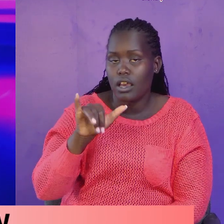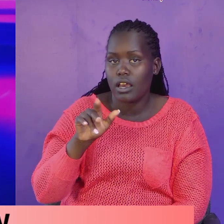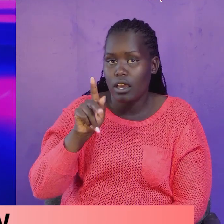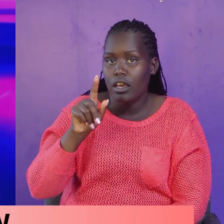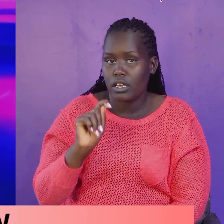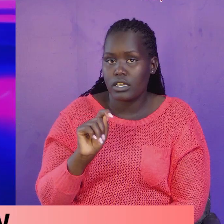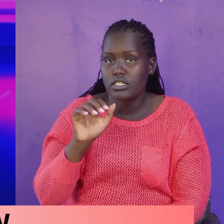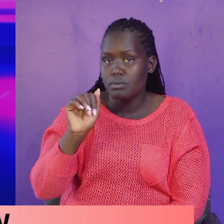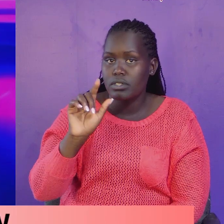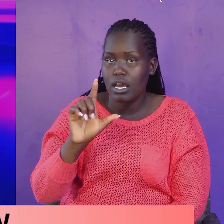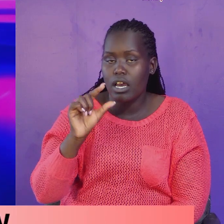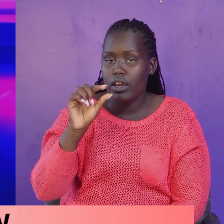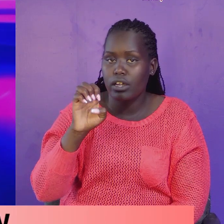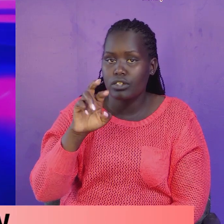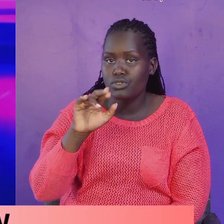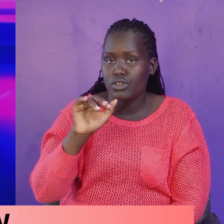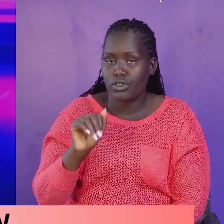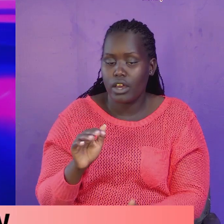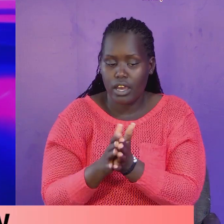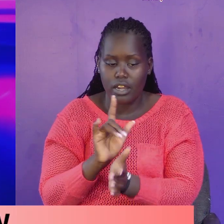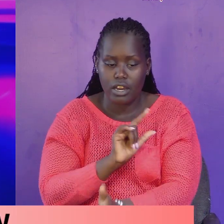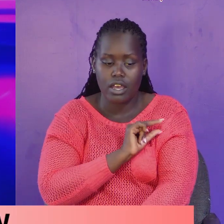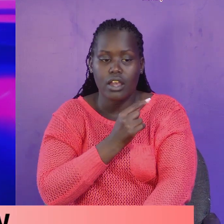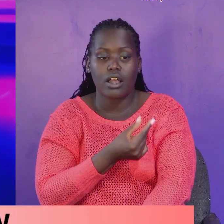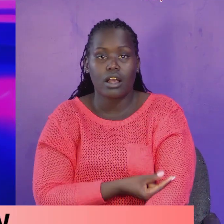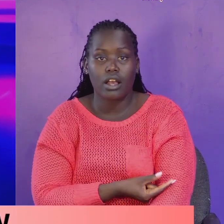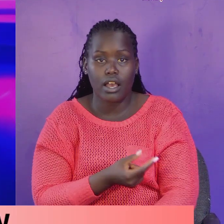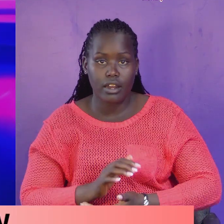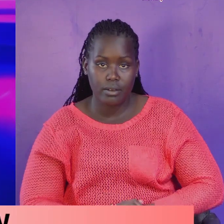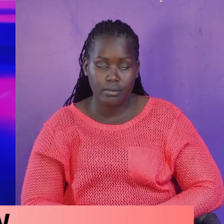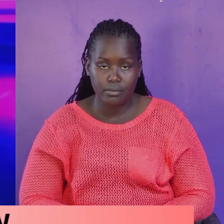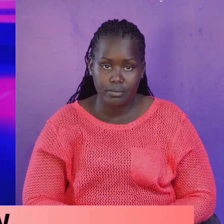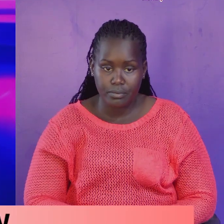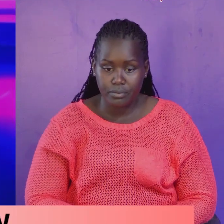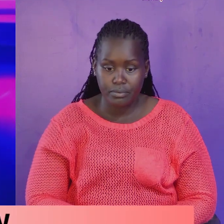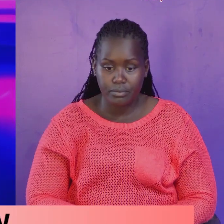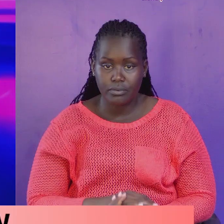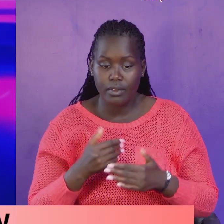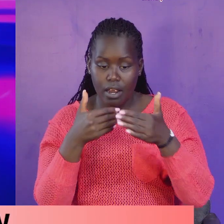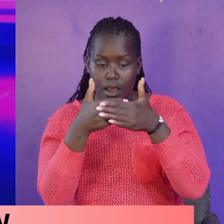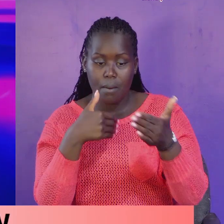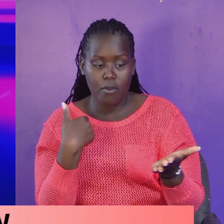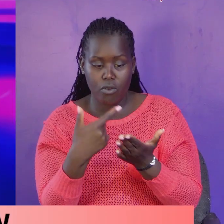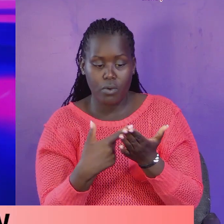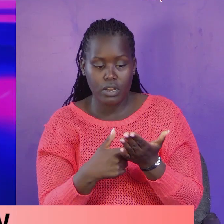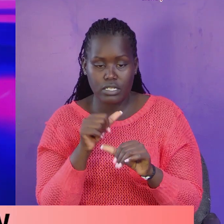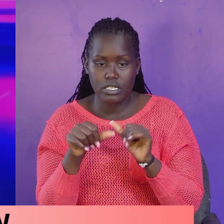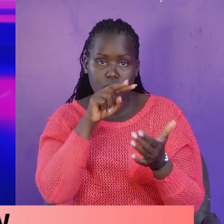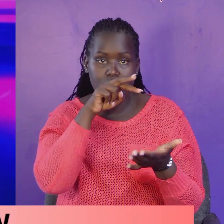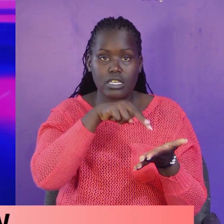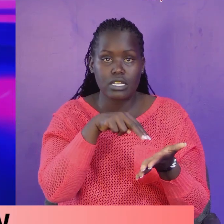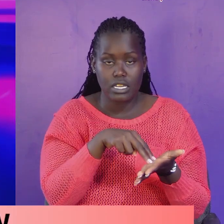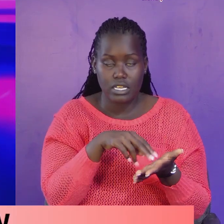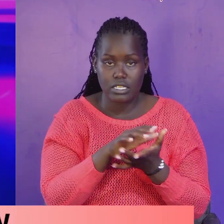Algeria, and Ghana. Now, before we look at the standings,